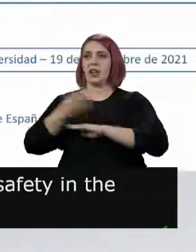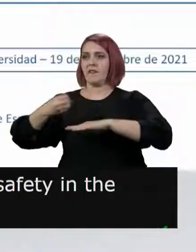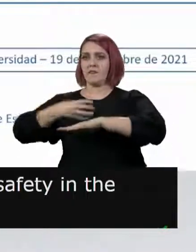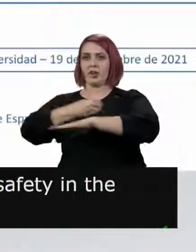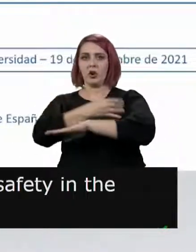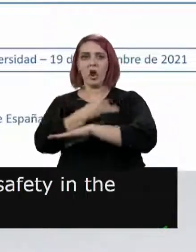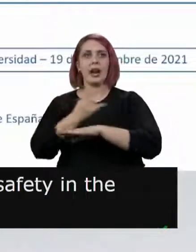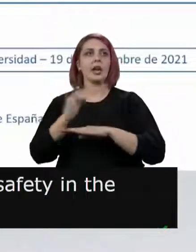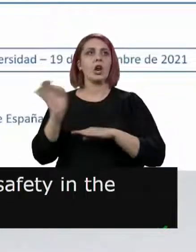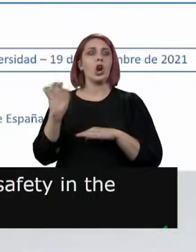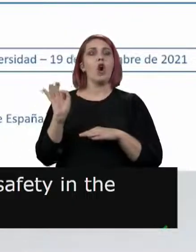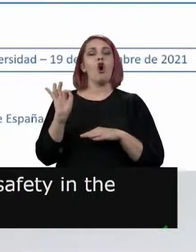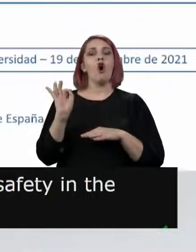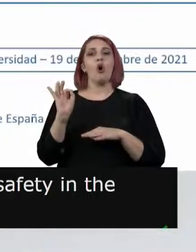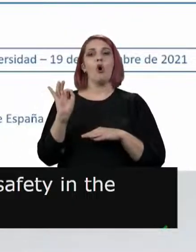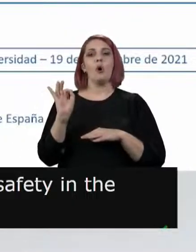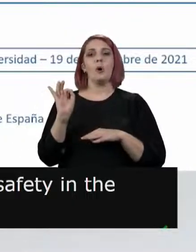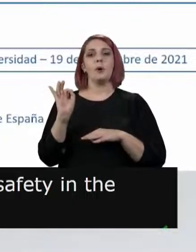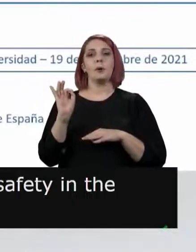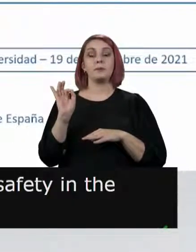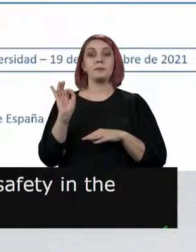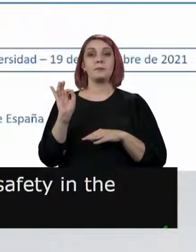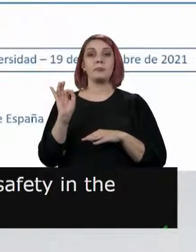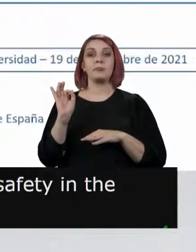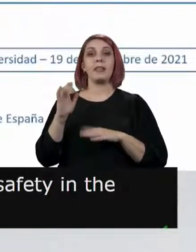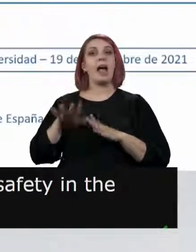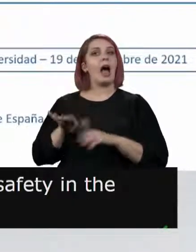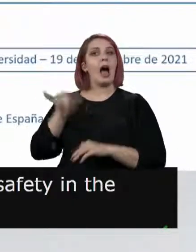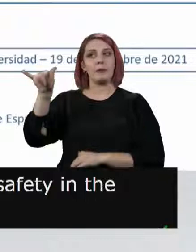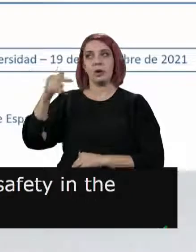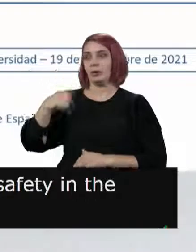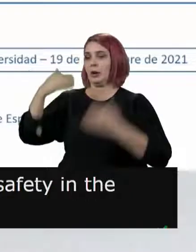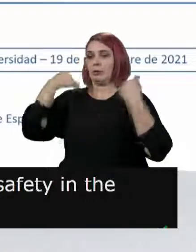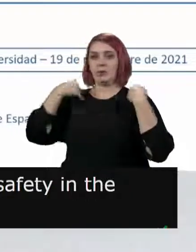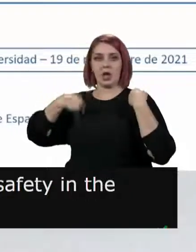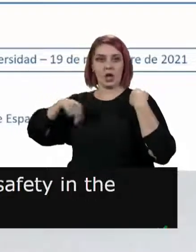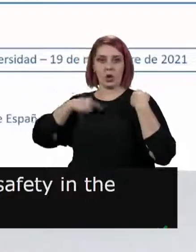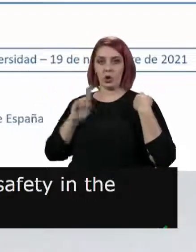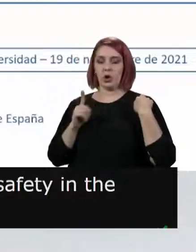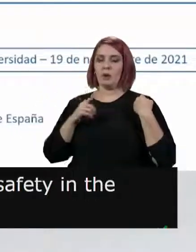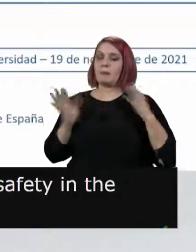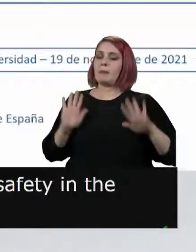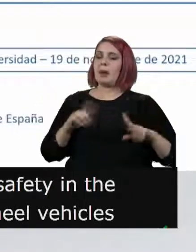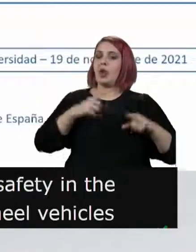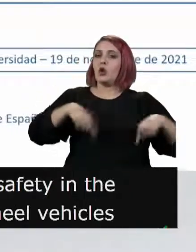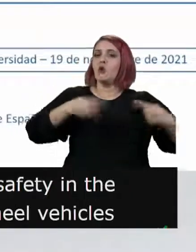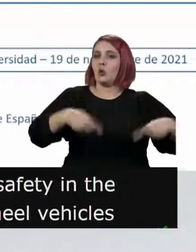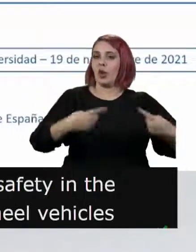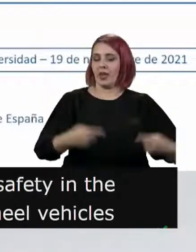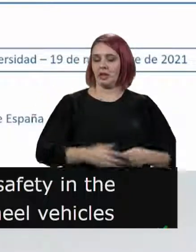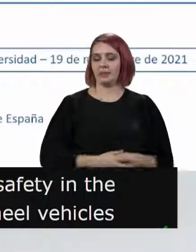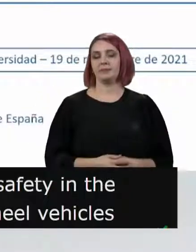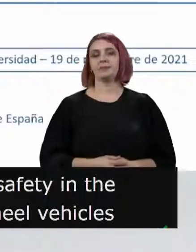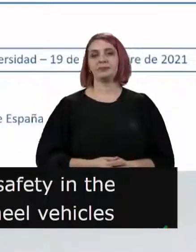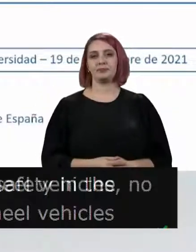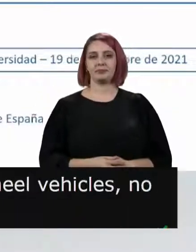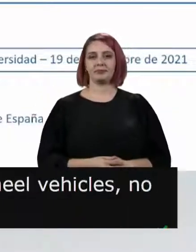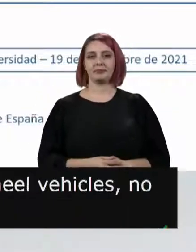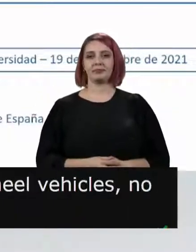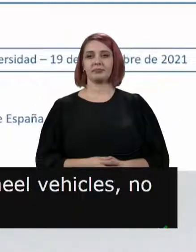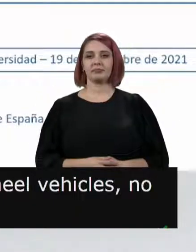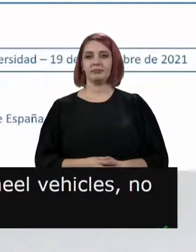we provide certification for wheel vehicles, no trains or no planes, only vehicles with